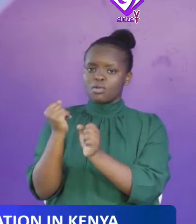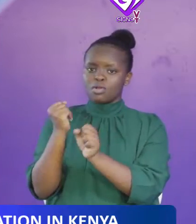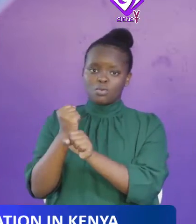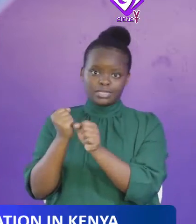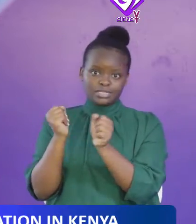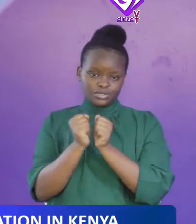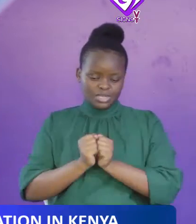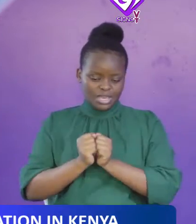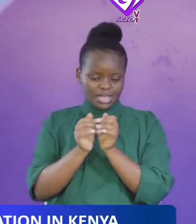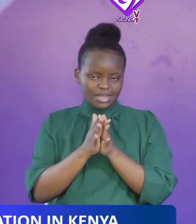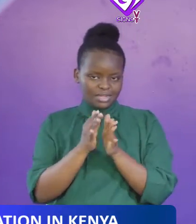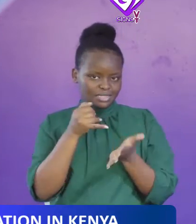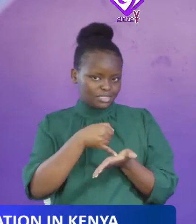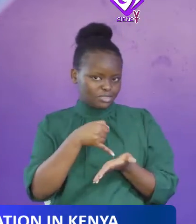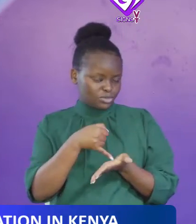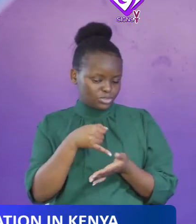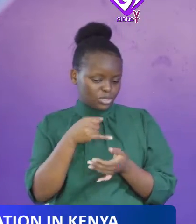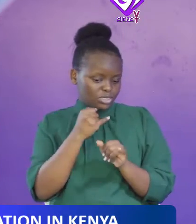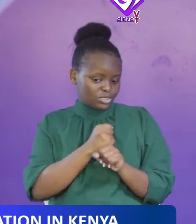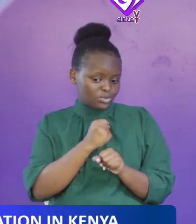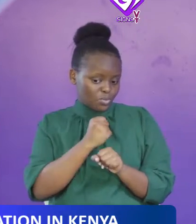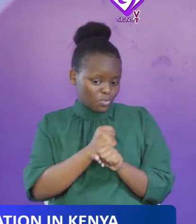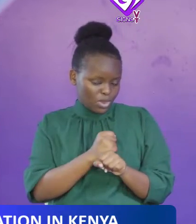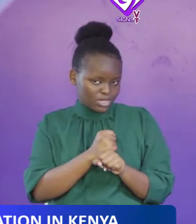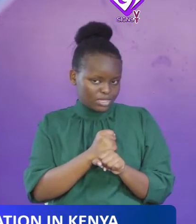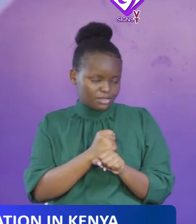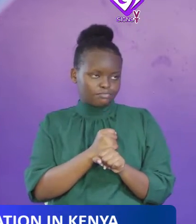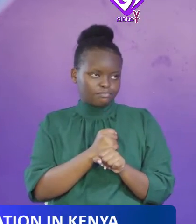collaborations and inclusion is really working